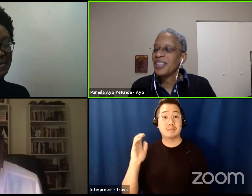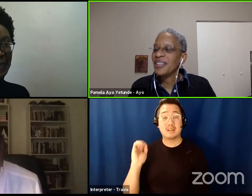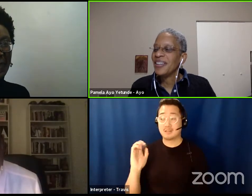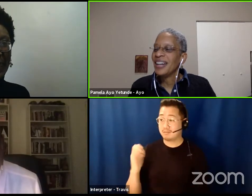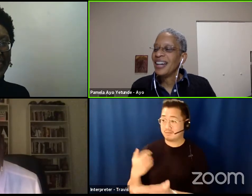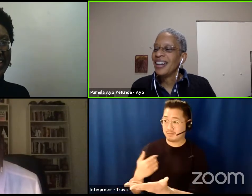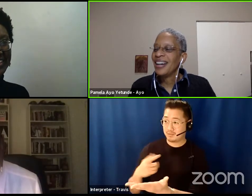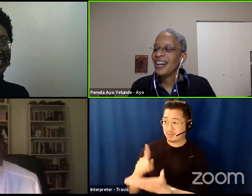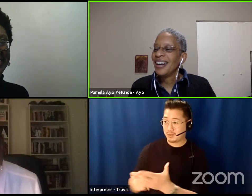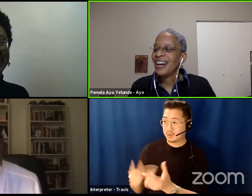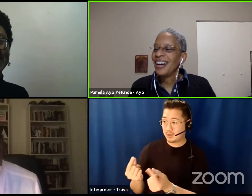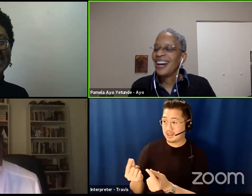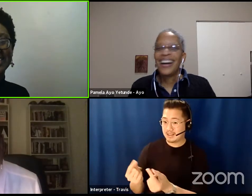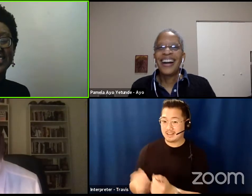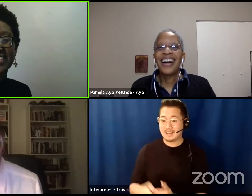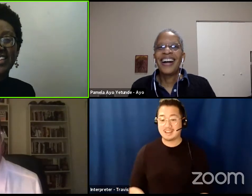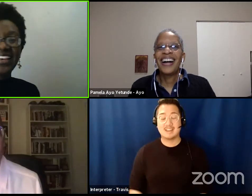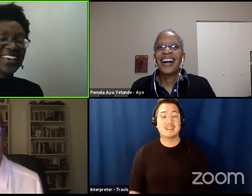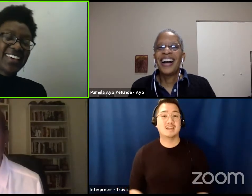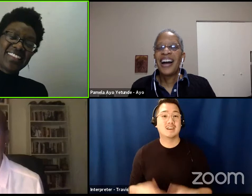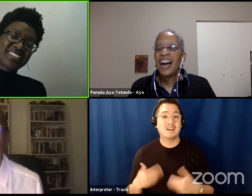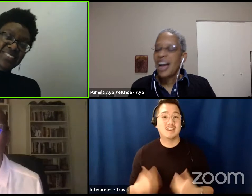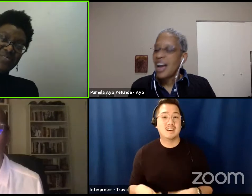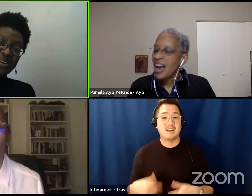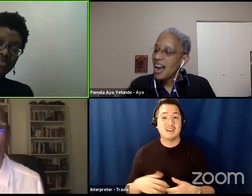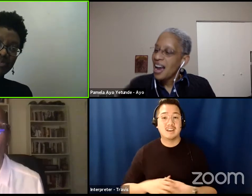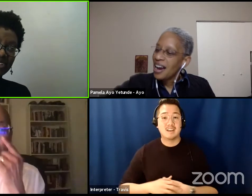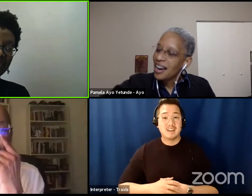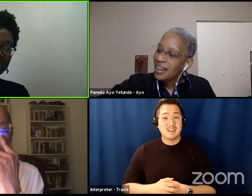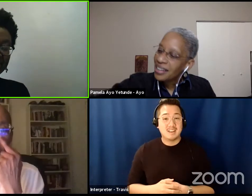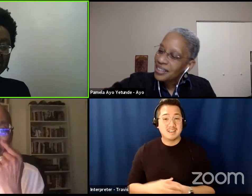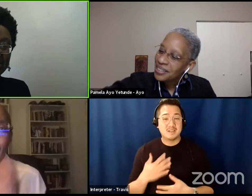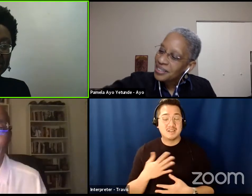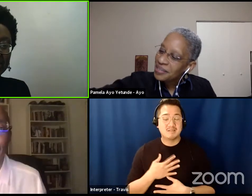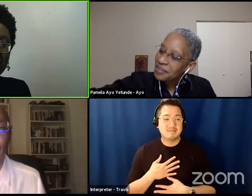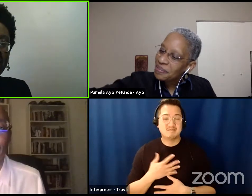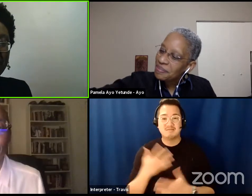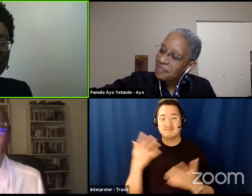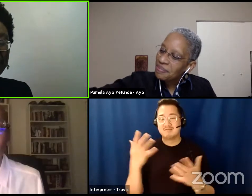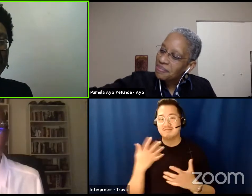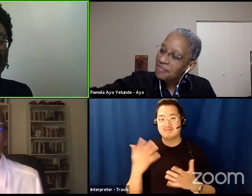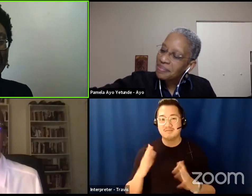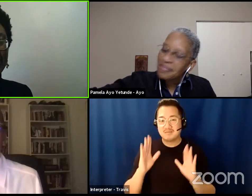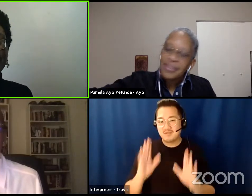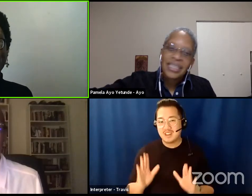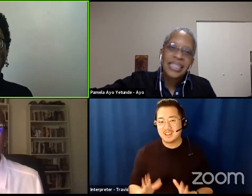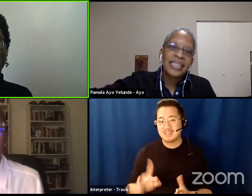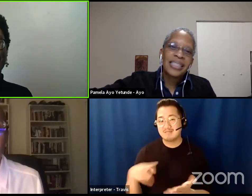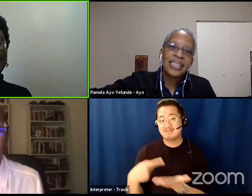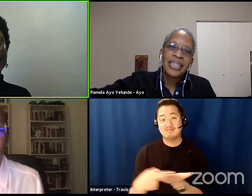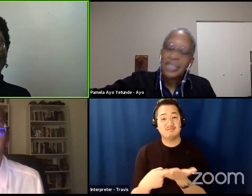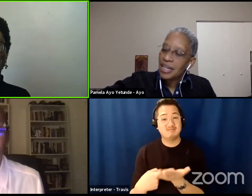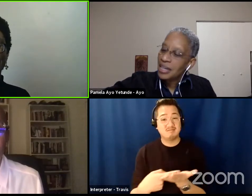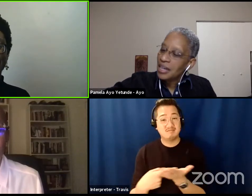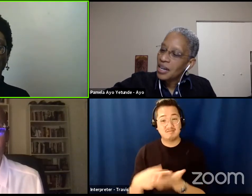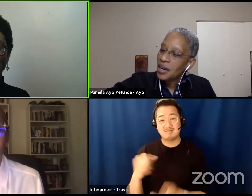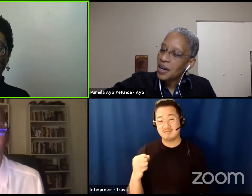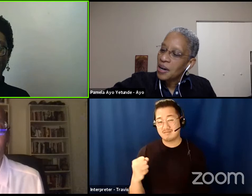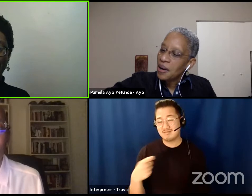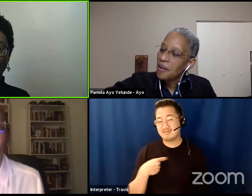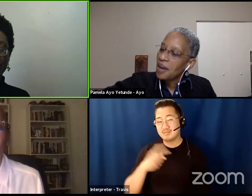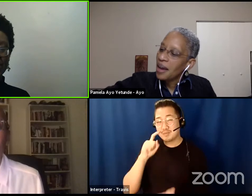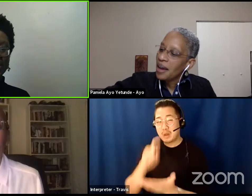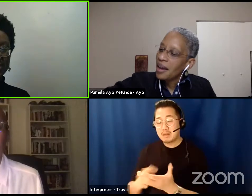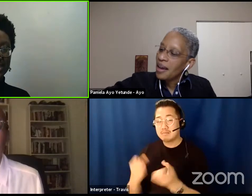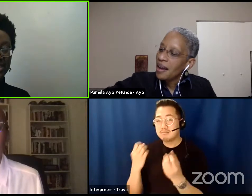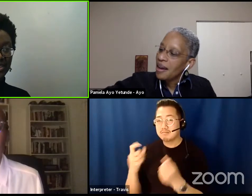we wanna do? Oh, this is a wonderful conversation. There are plenty of questions here if